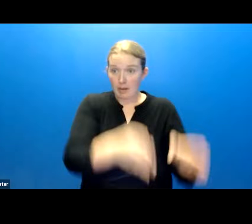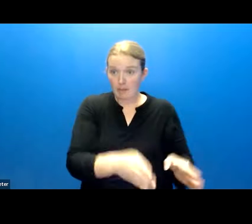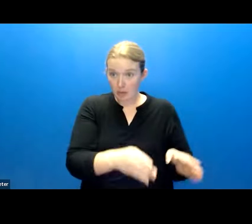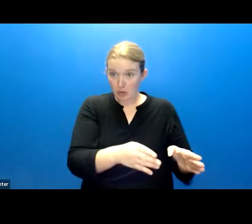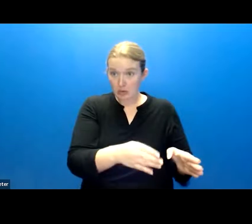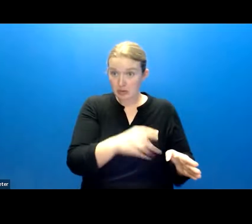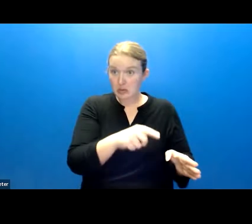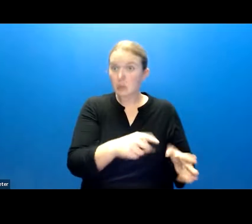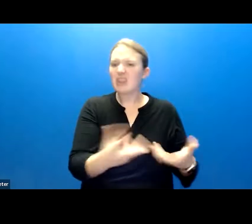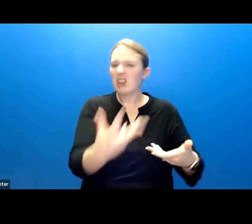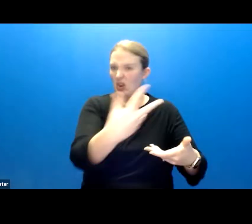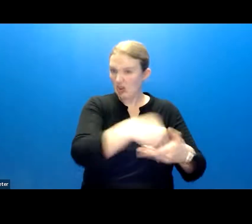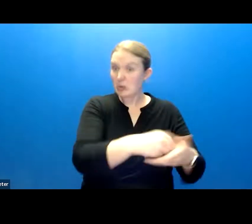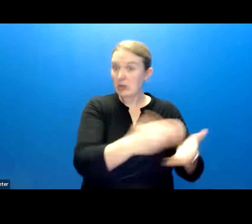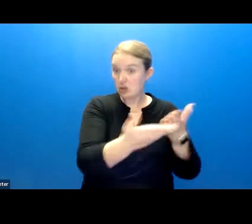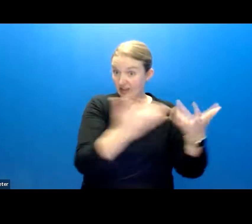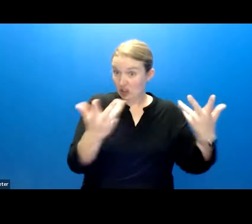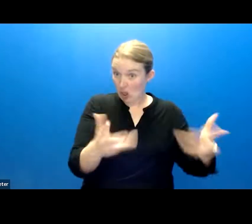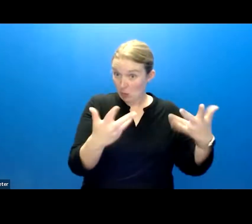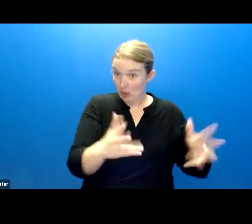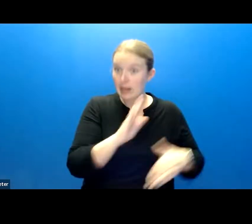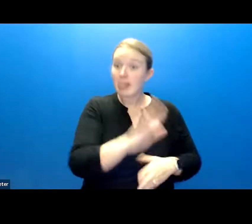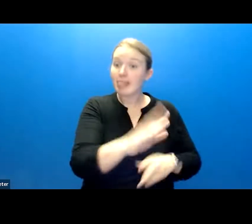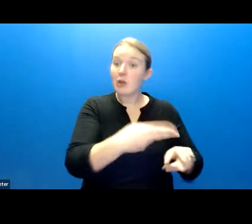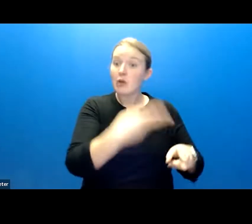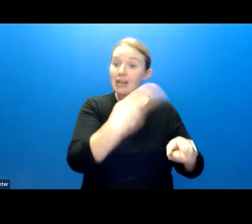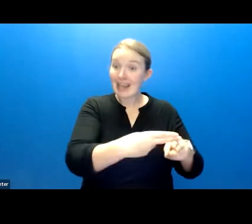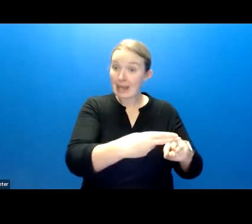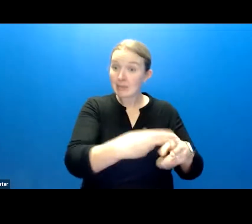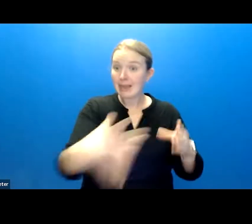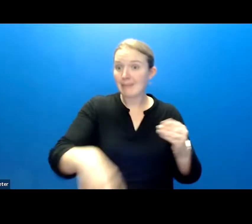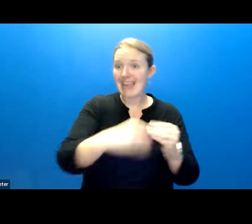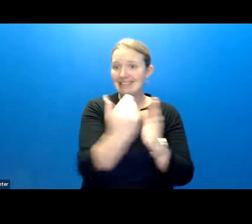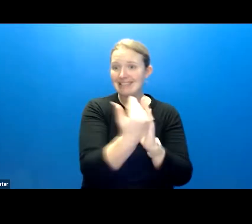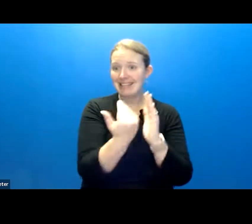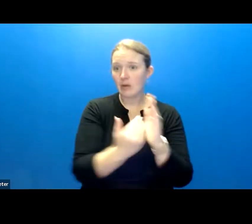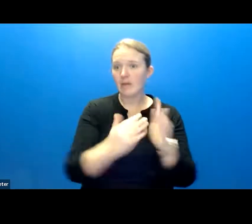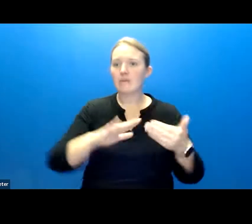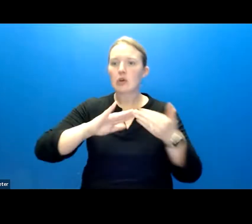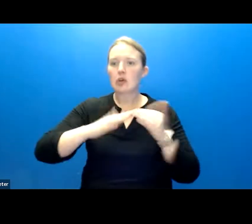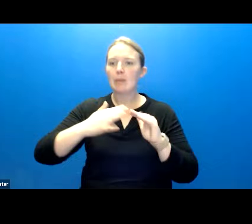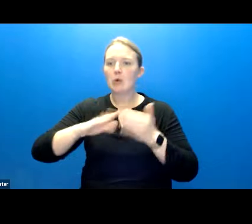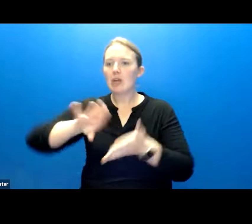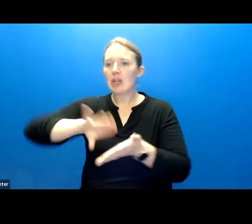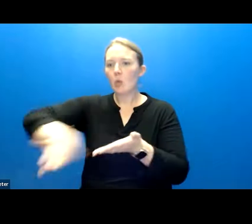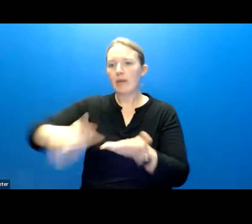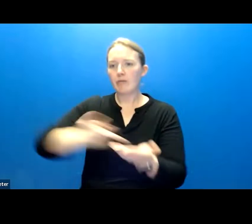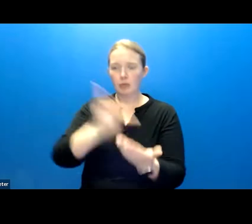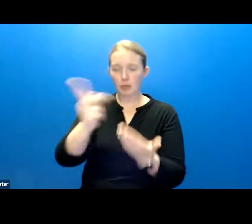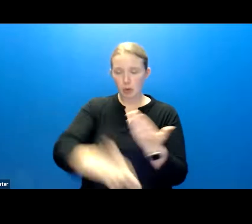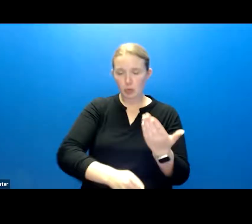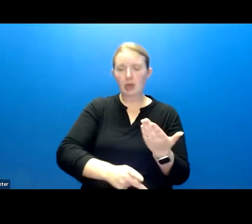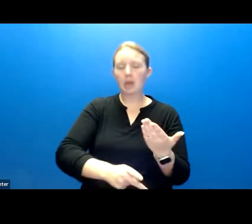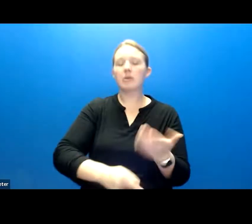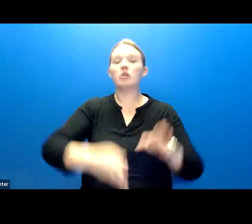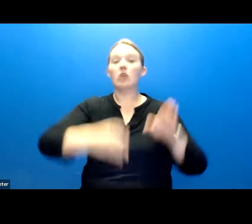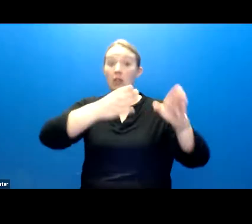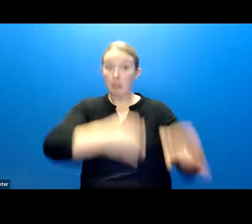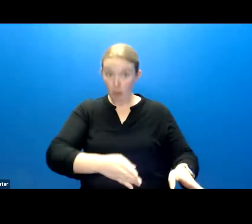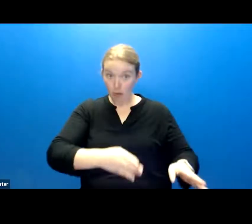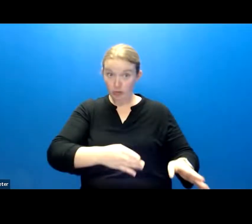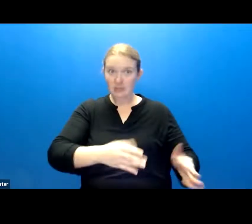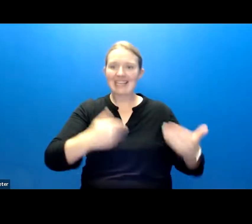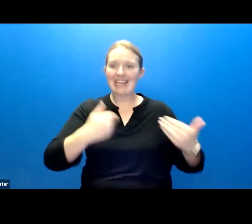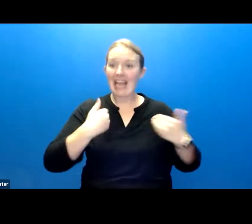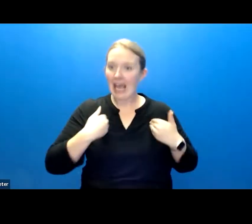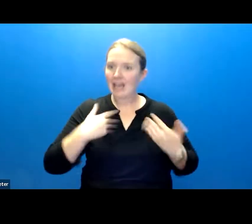in services, they can have their name to be put on the list for community waiver programs to make sure that the individual have those